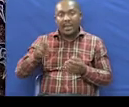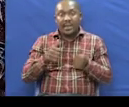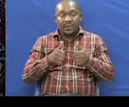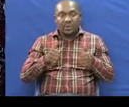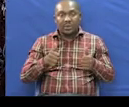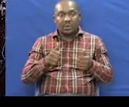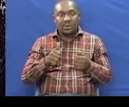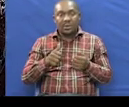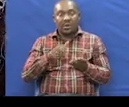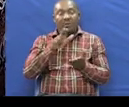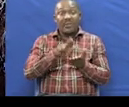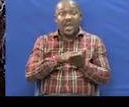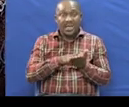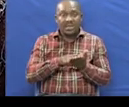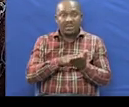3d10